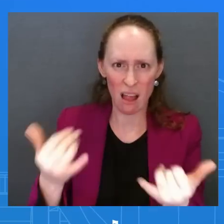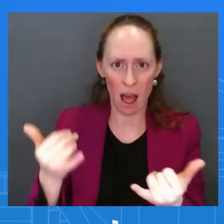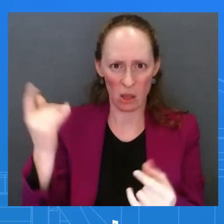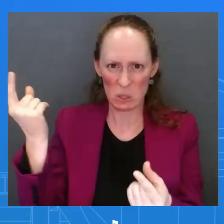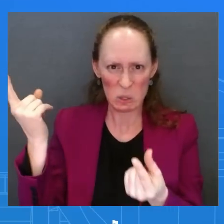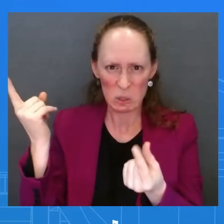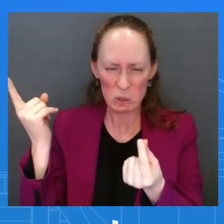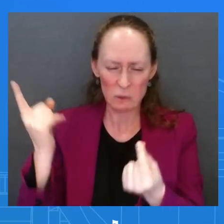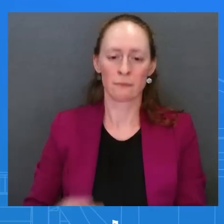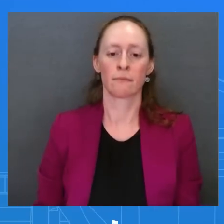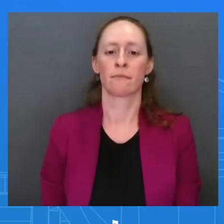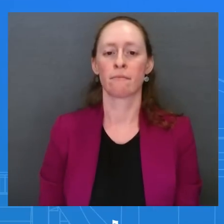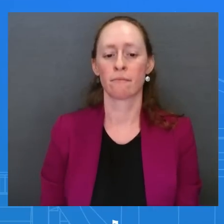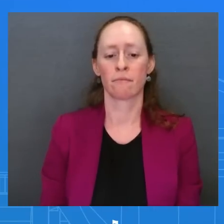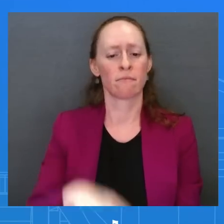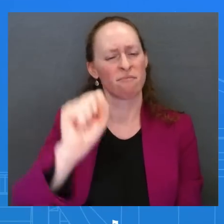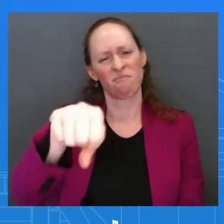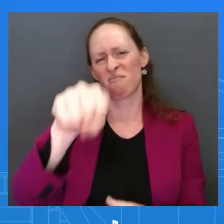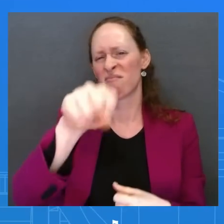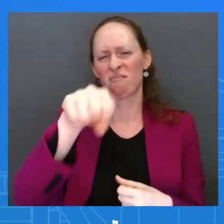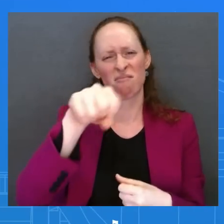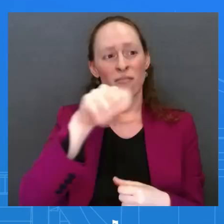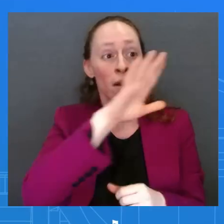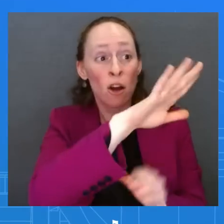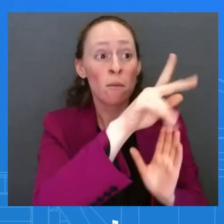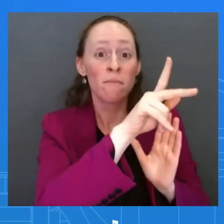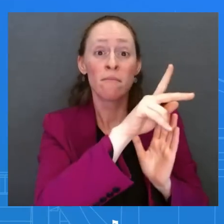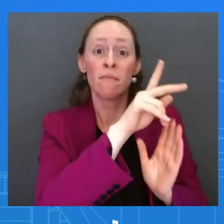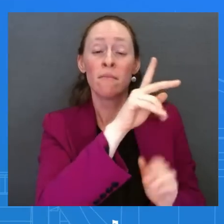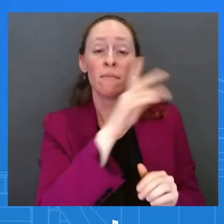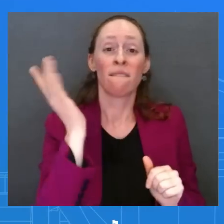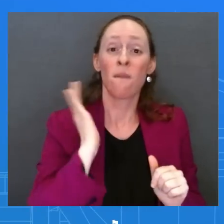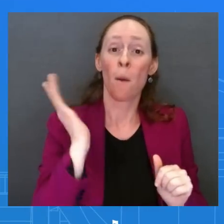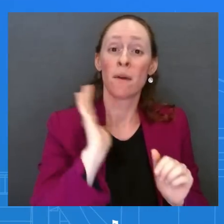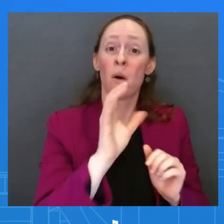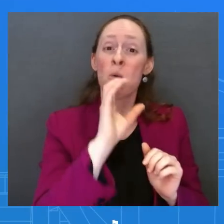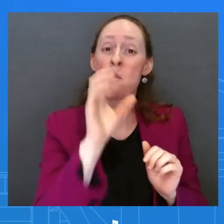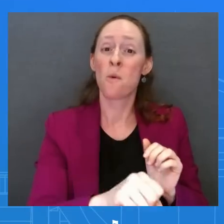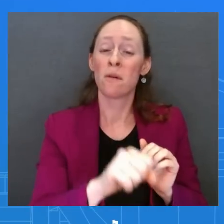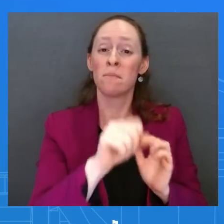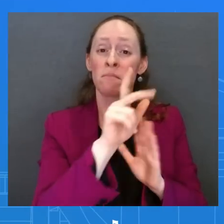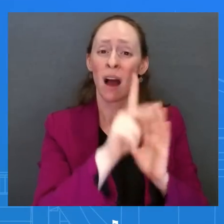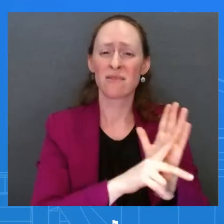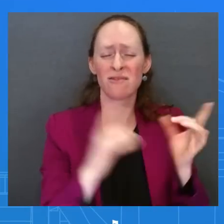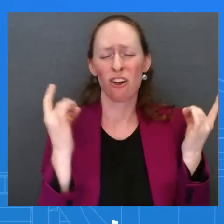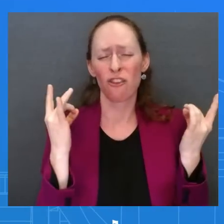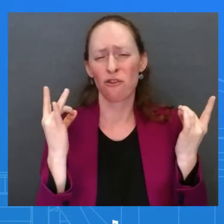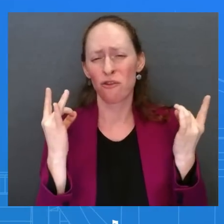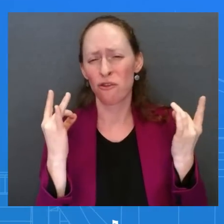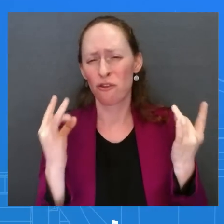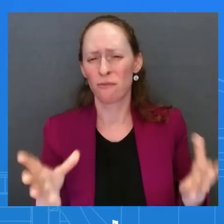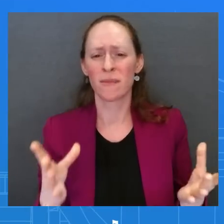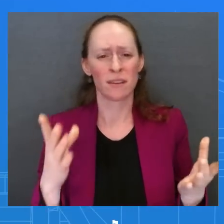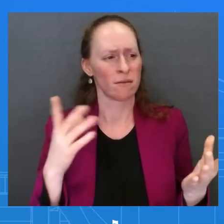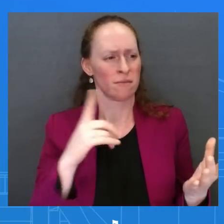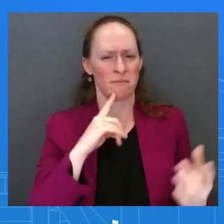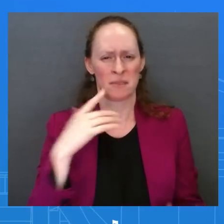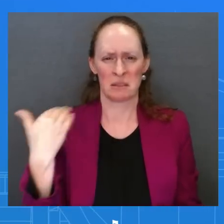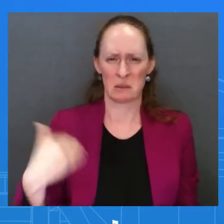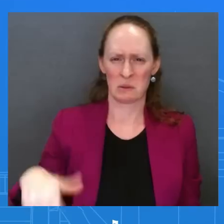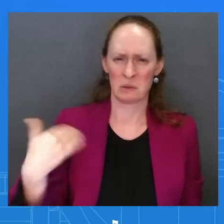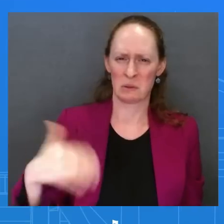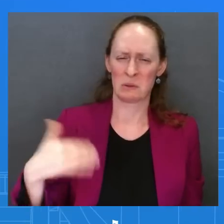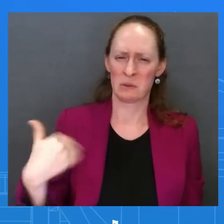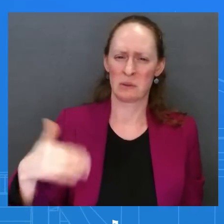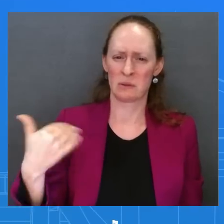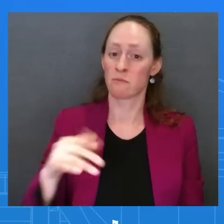and violated every norm of who we are as a nation. He's been very clear about that, he's repeated that, and